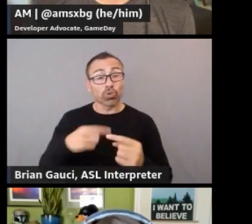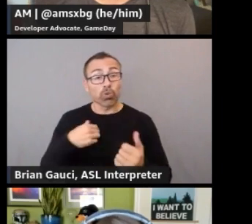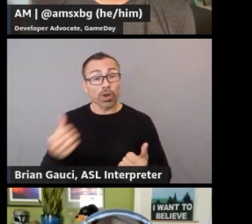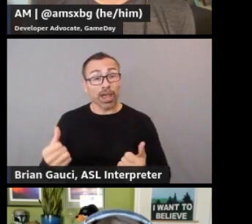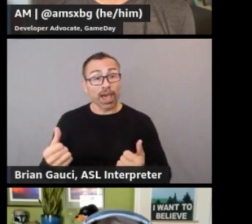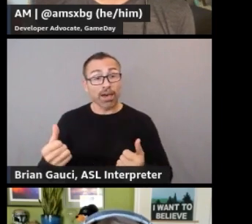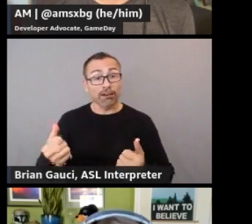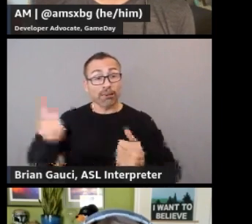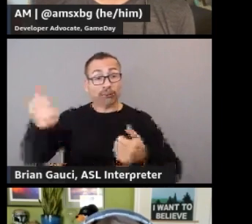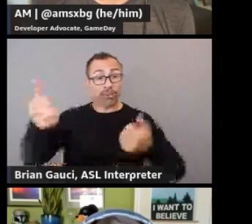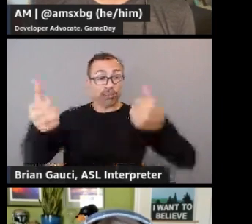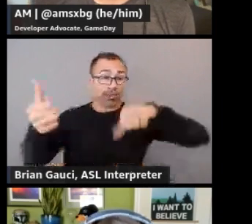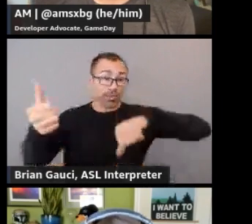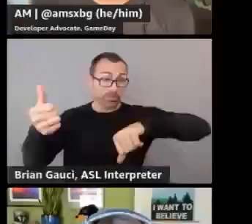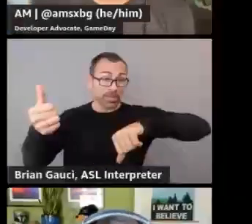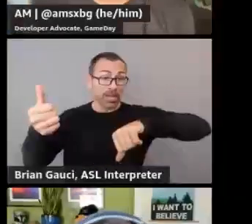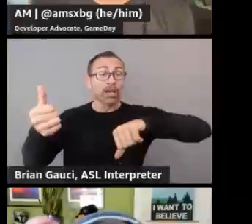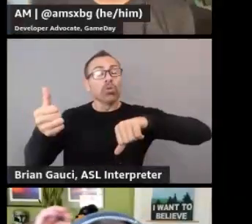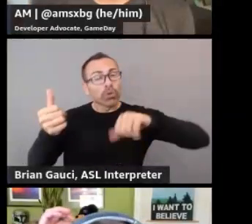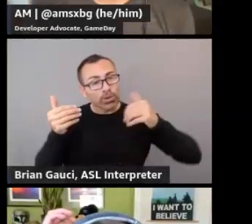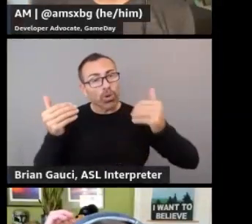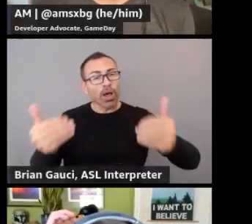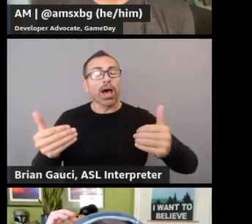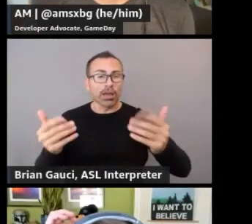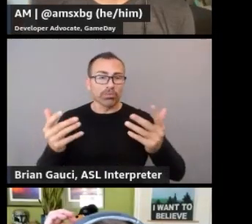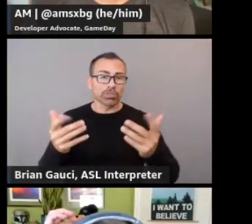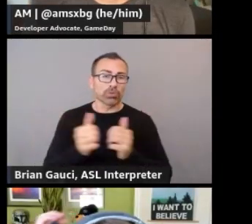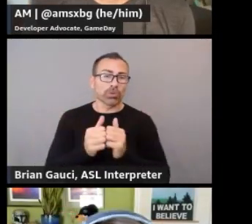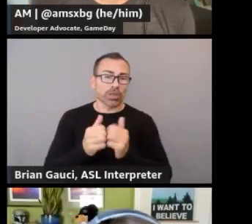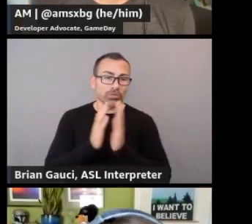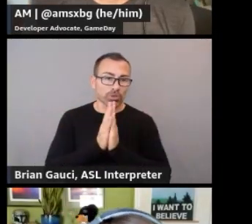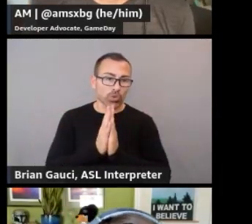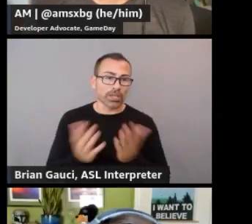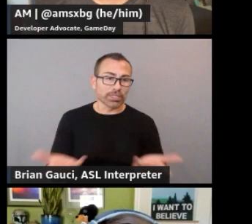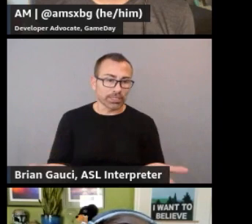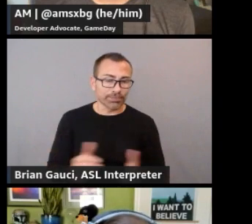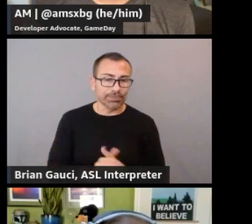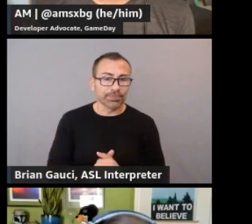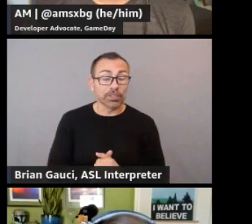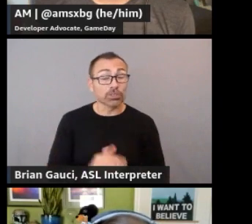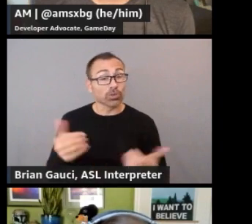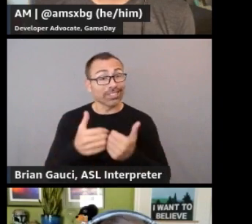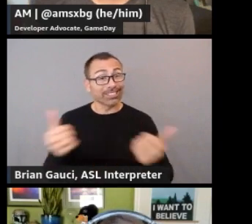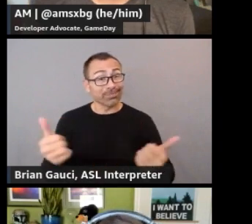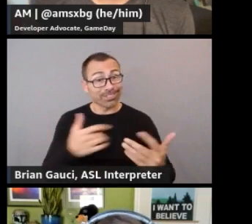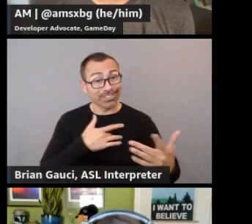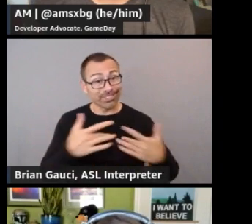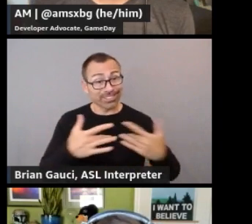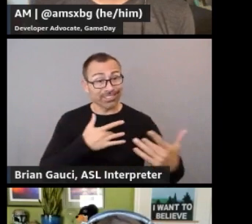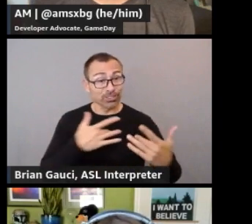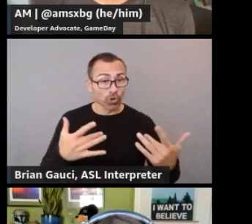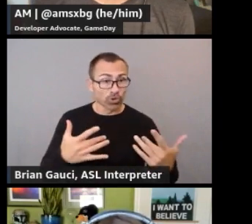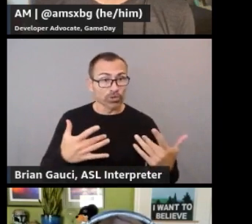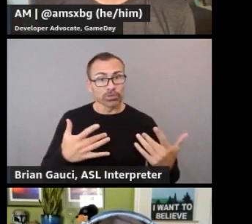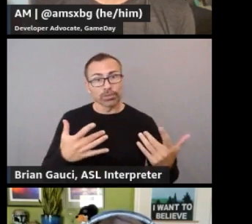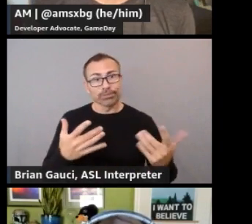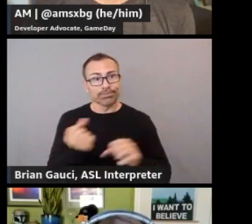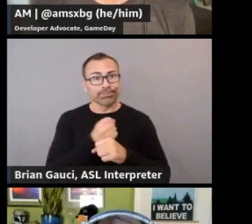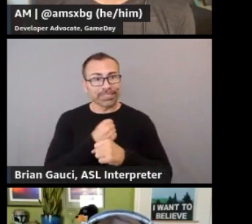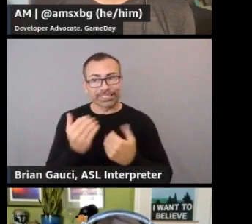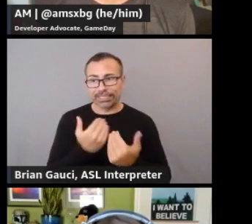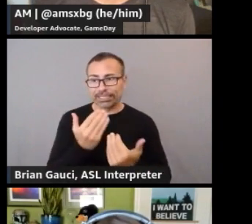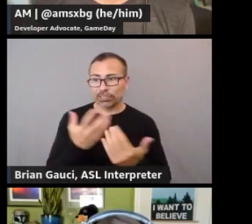to then proceed with that request. So this separation of concerns makes it easier for me to modify